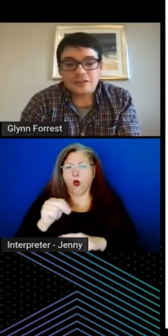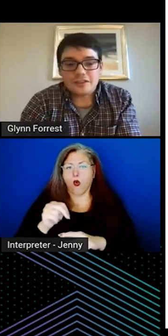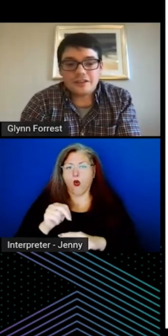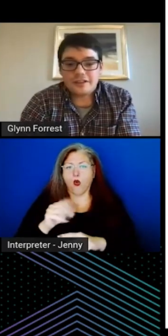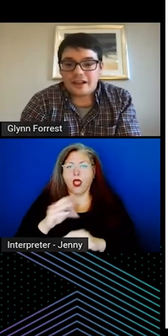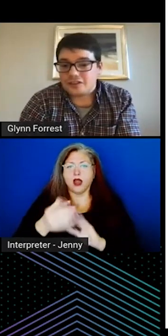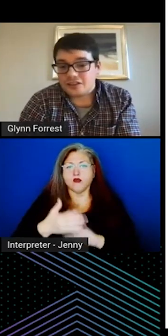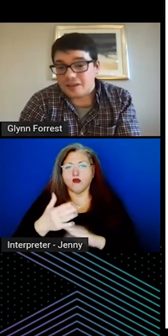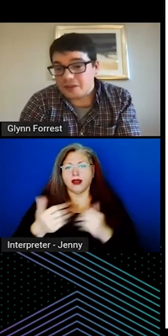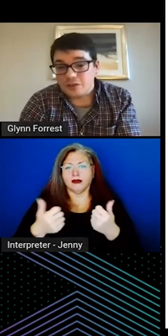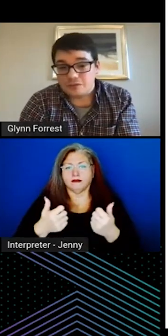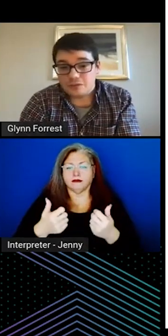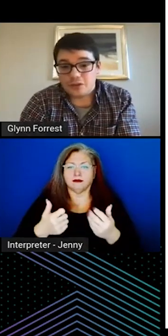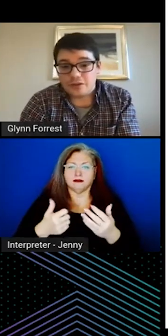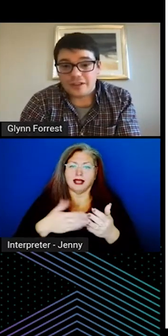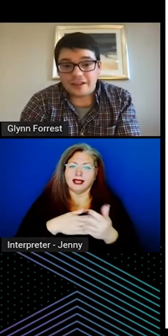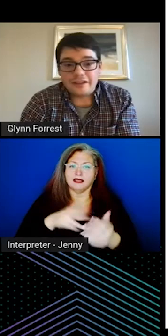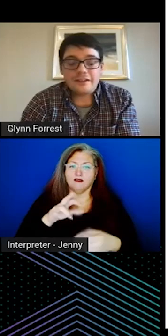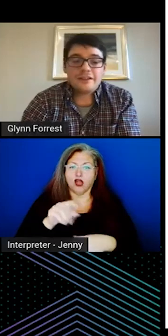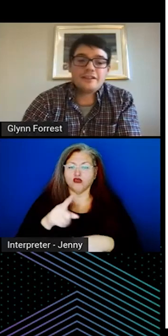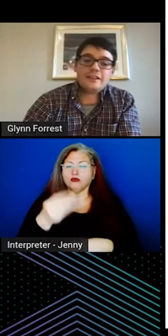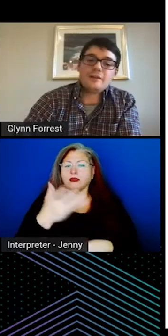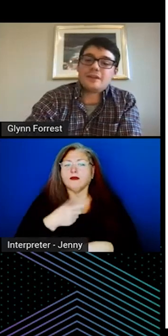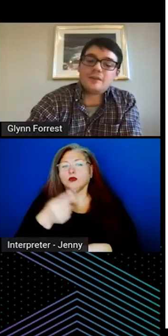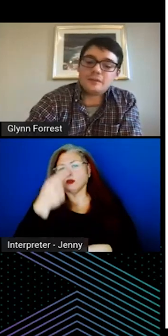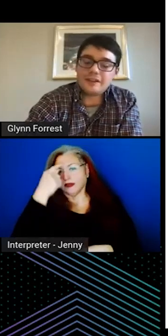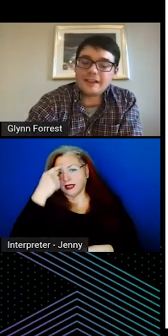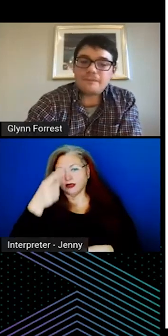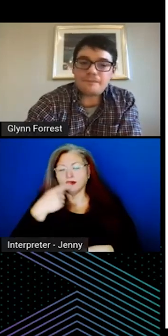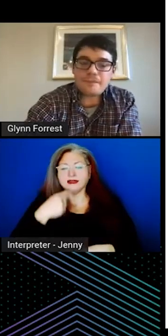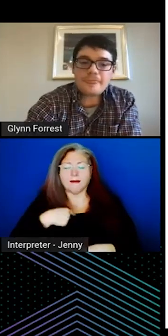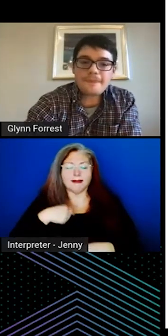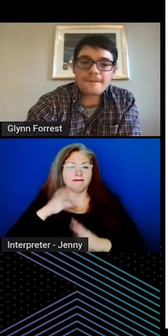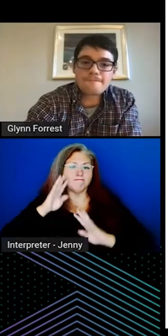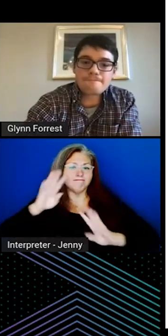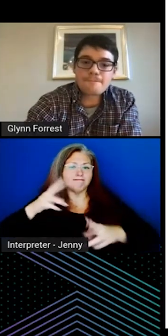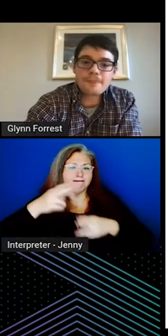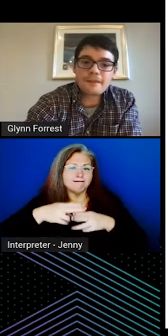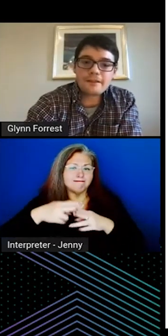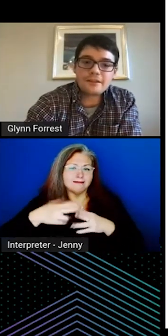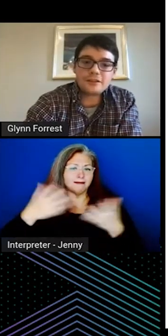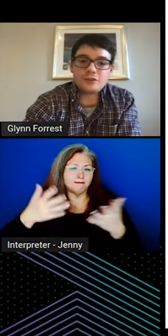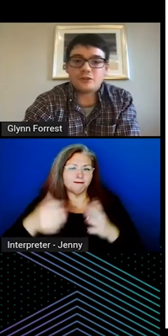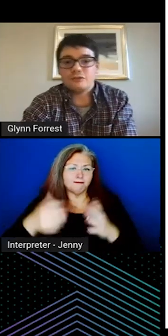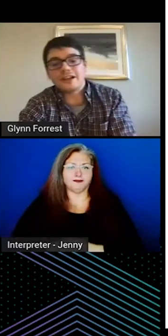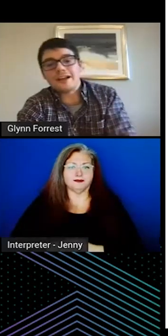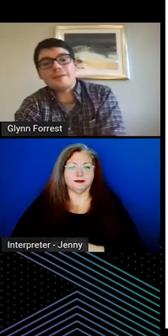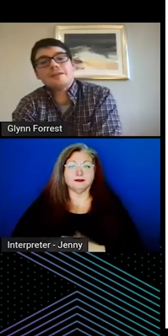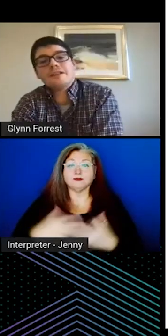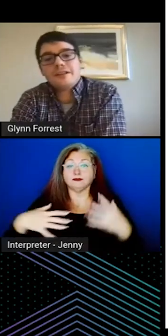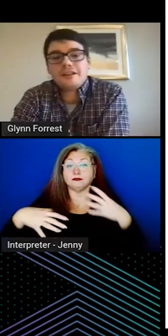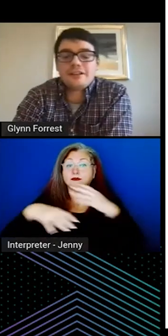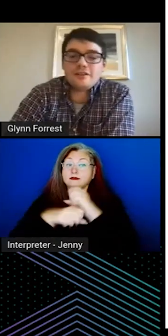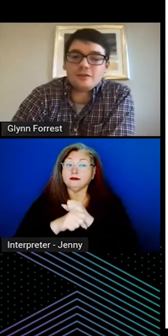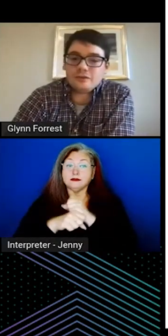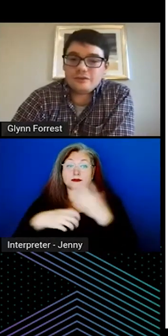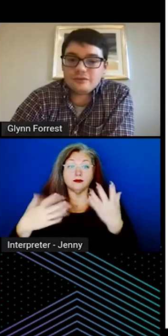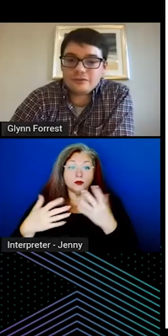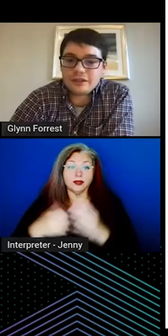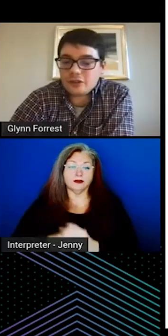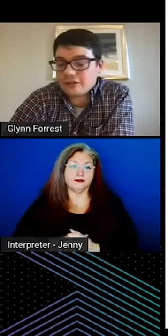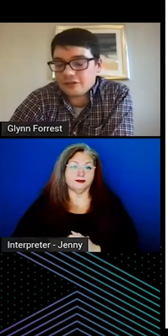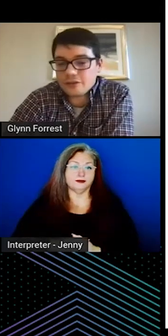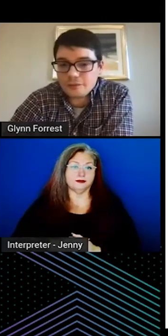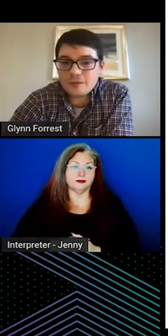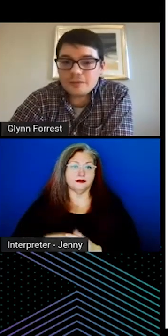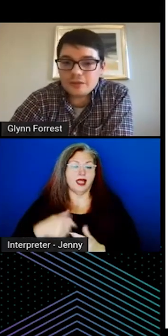Vault, and just let me know what you think. Help me come up with a name. So recap,